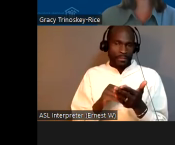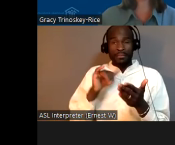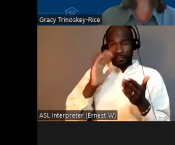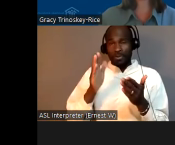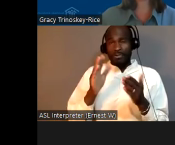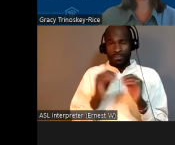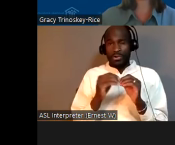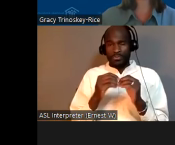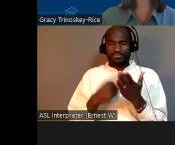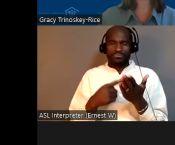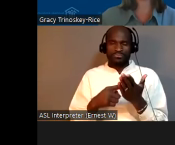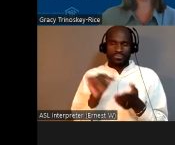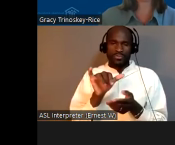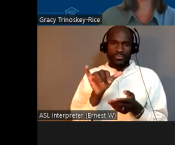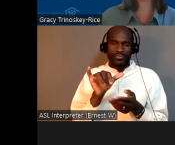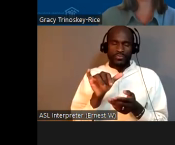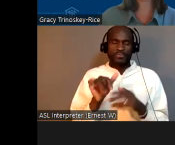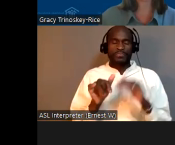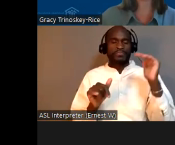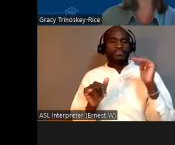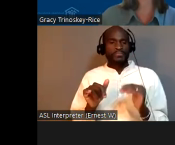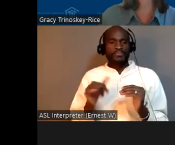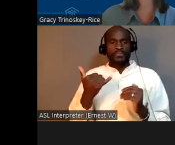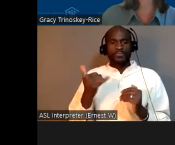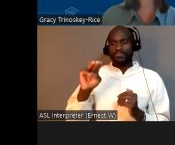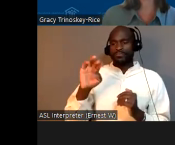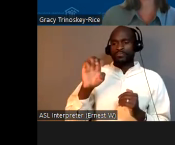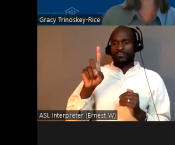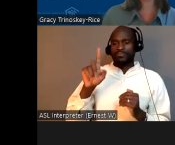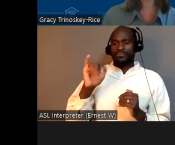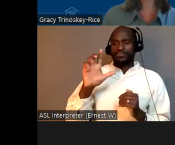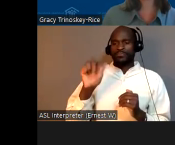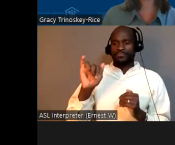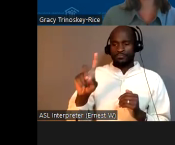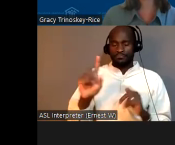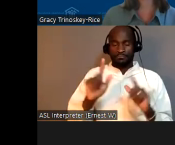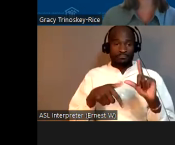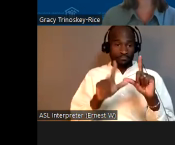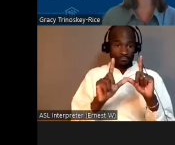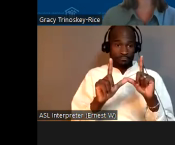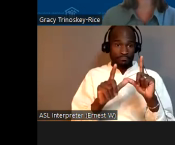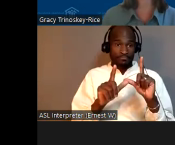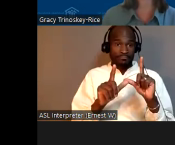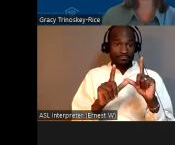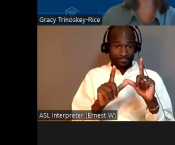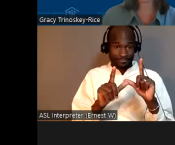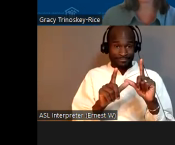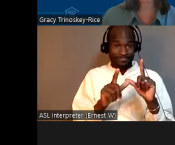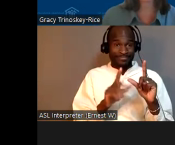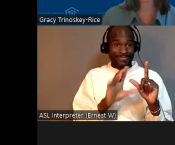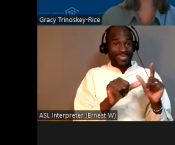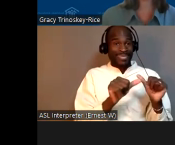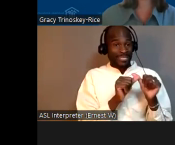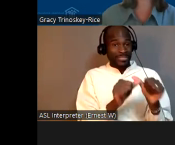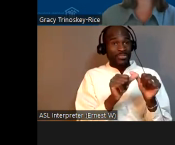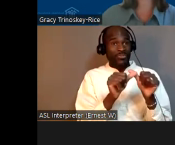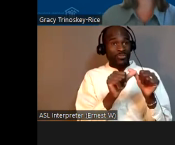But first, talking about Medicaid renewals. So unwinding the Medicaid continuous coverage